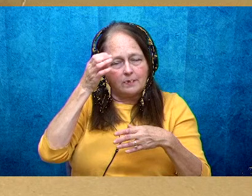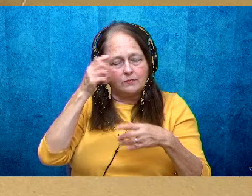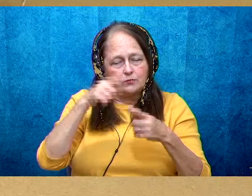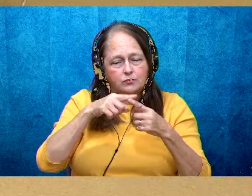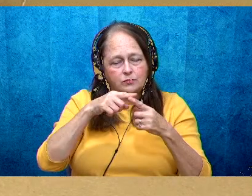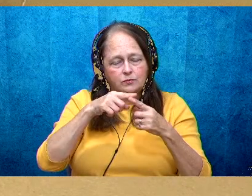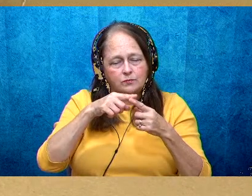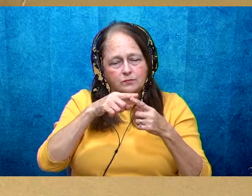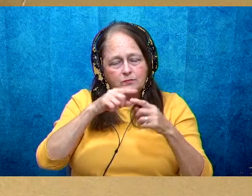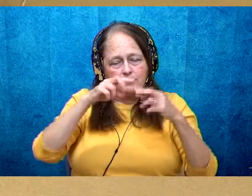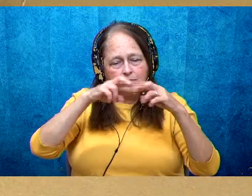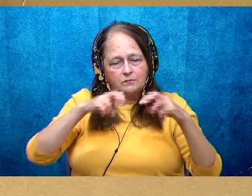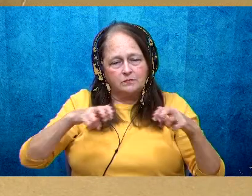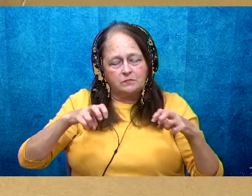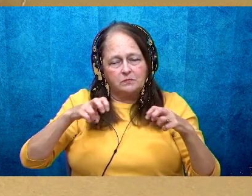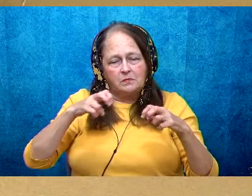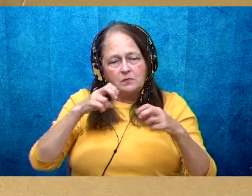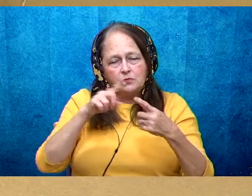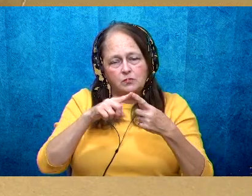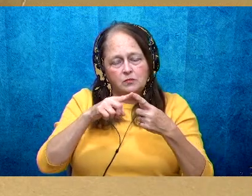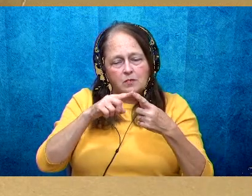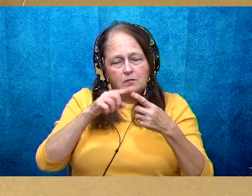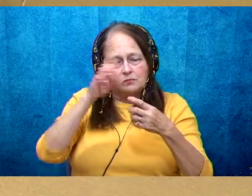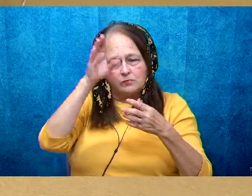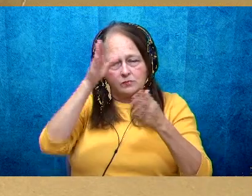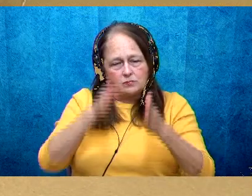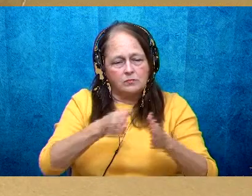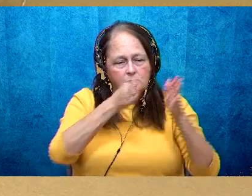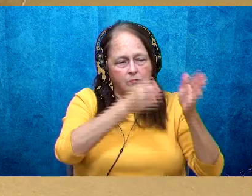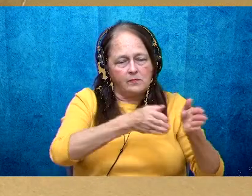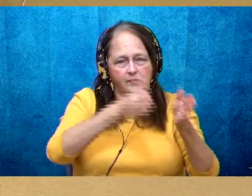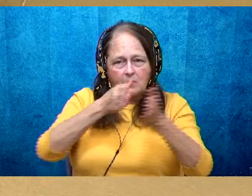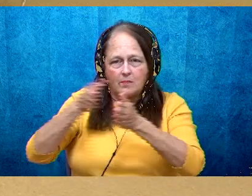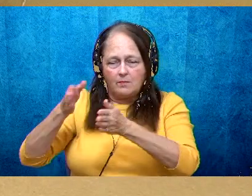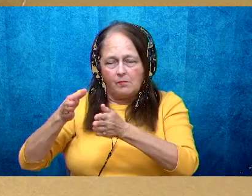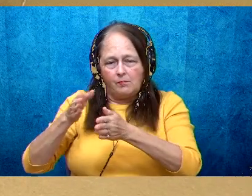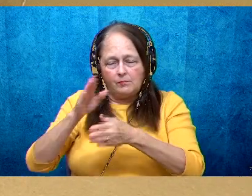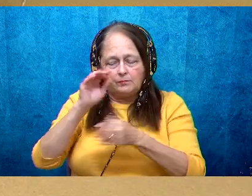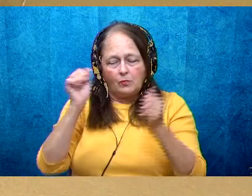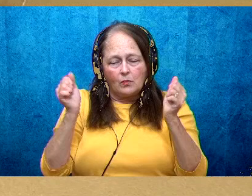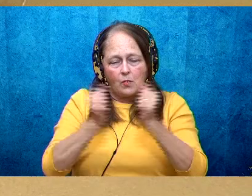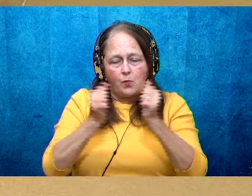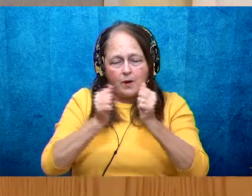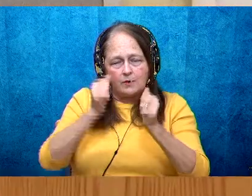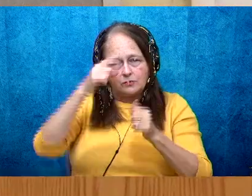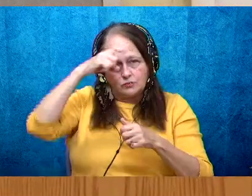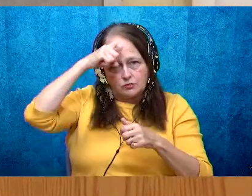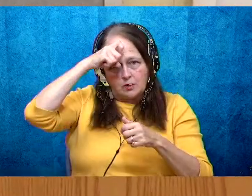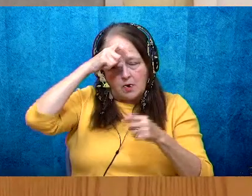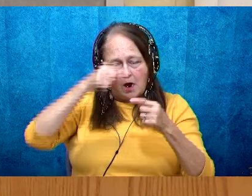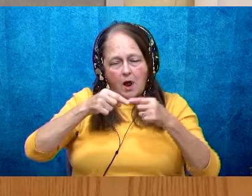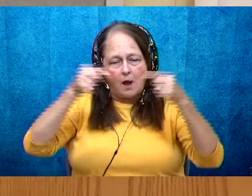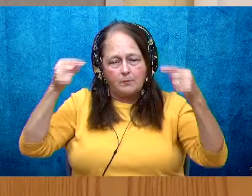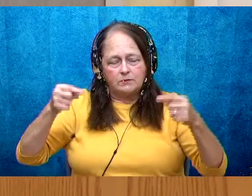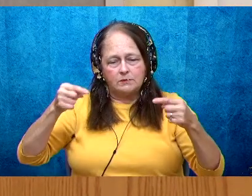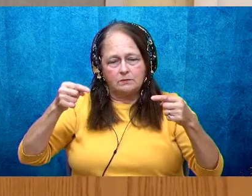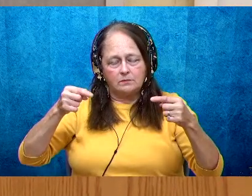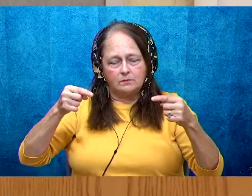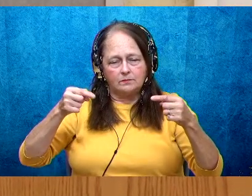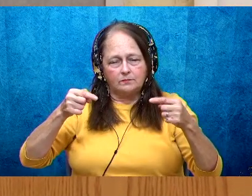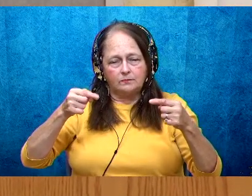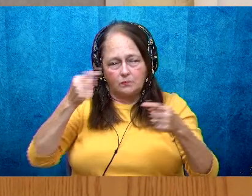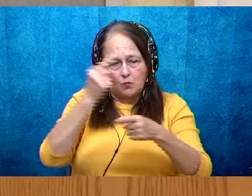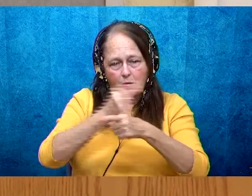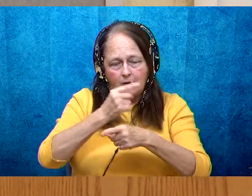and opposites is one that I use a lot. We would call winter and summer opposite positions,